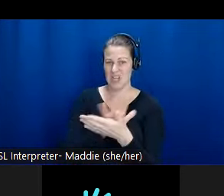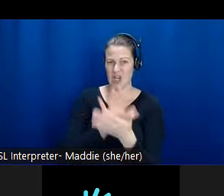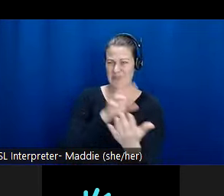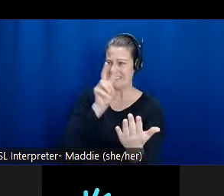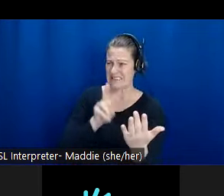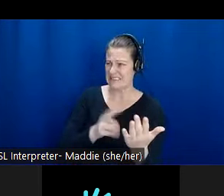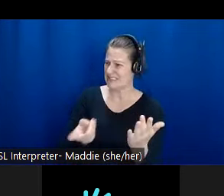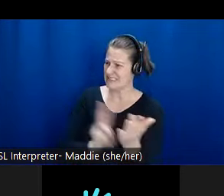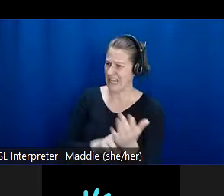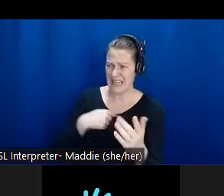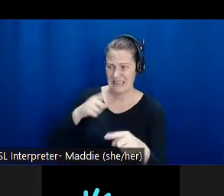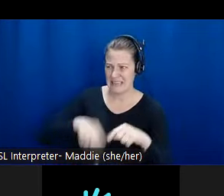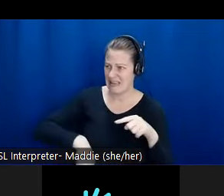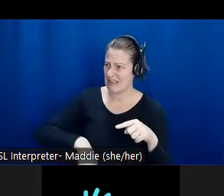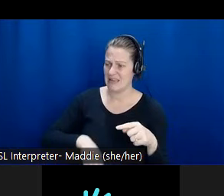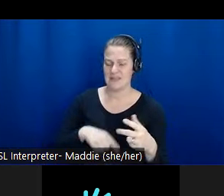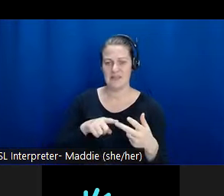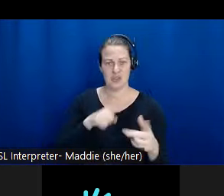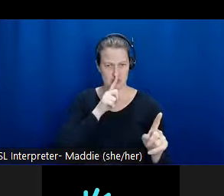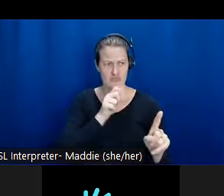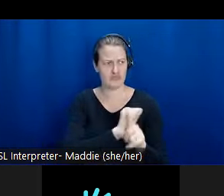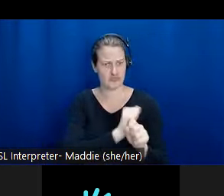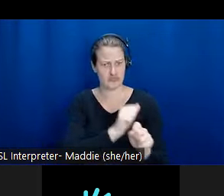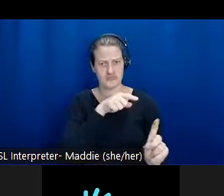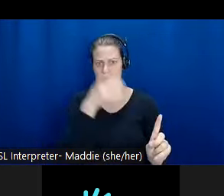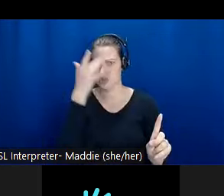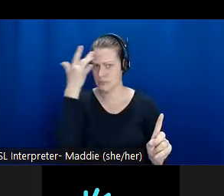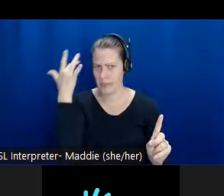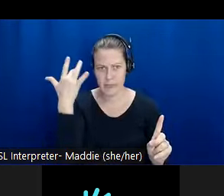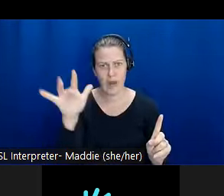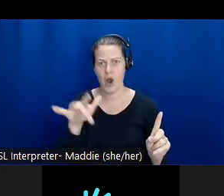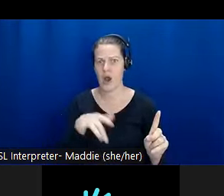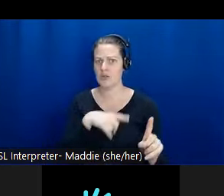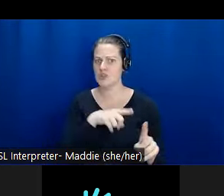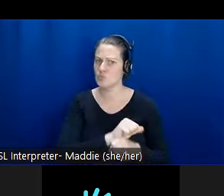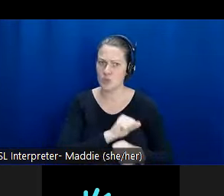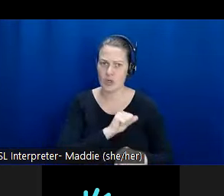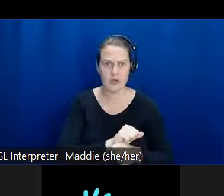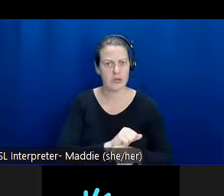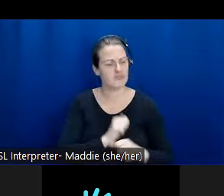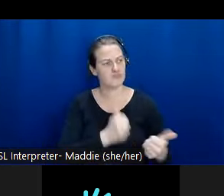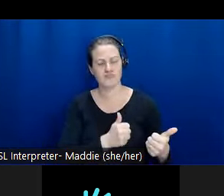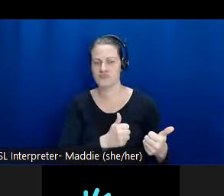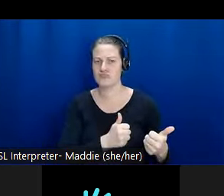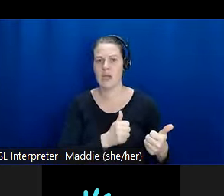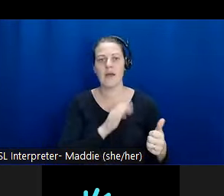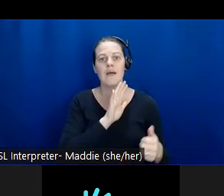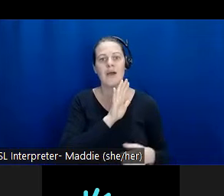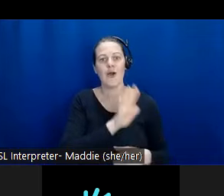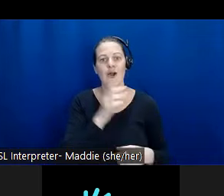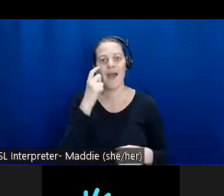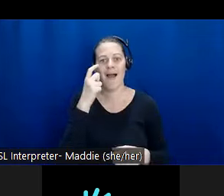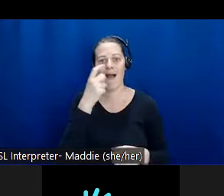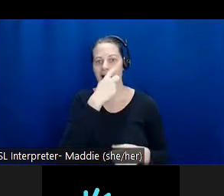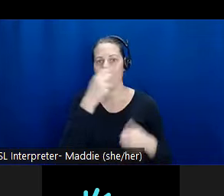really smart and really on top of work and her eye condition,